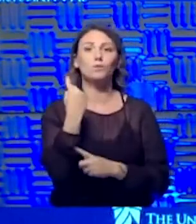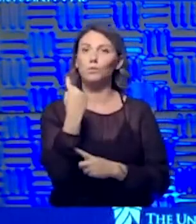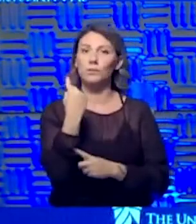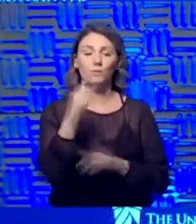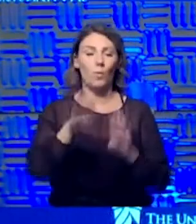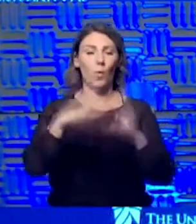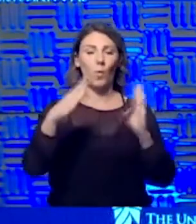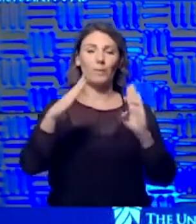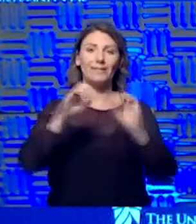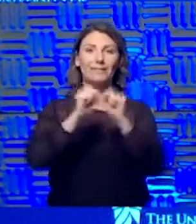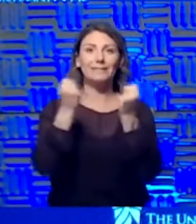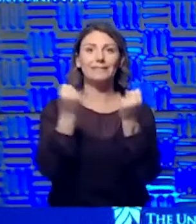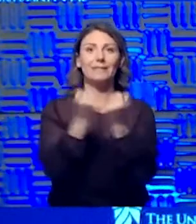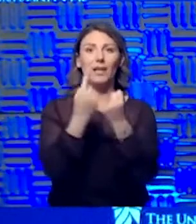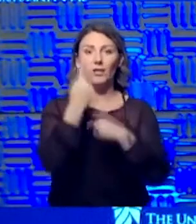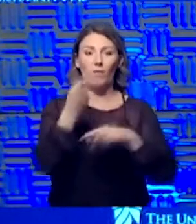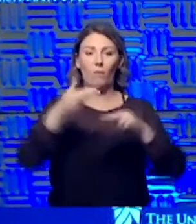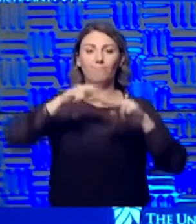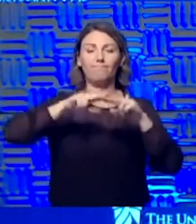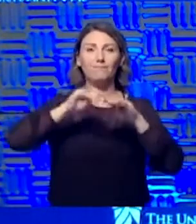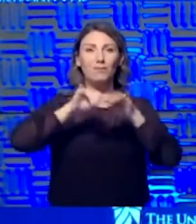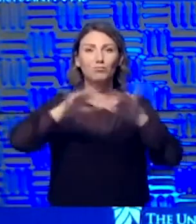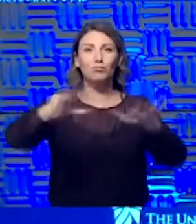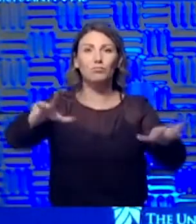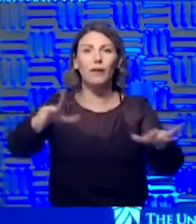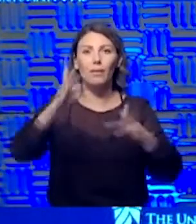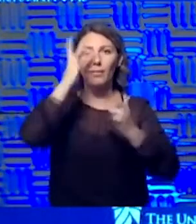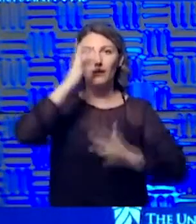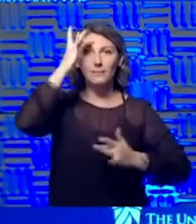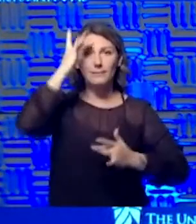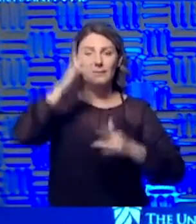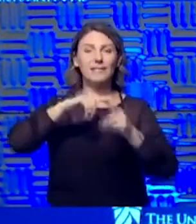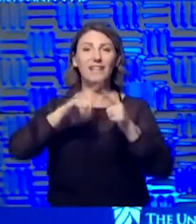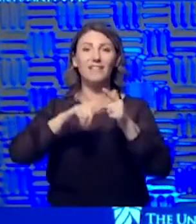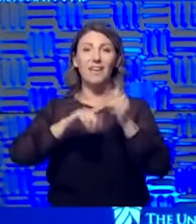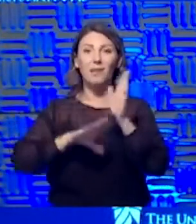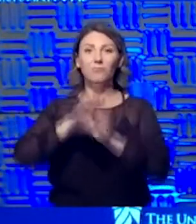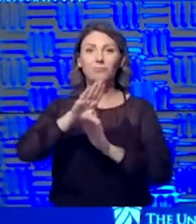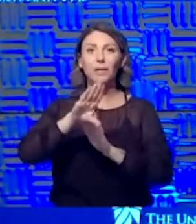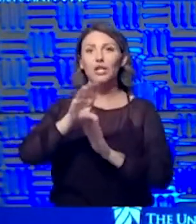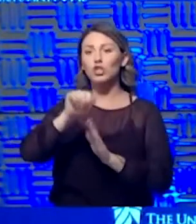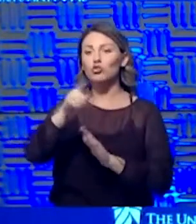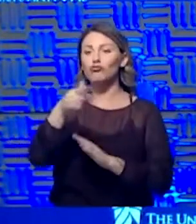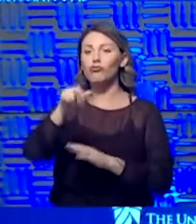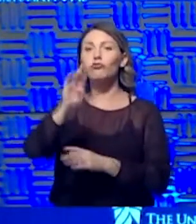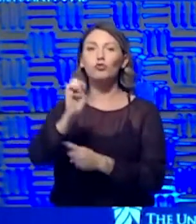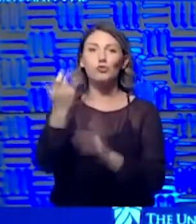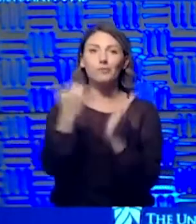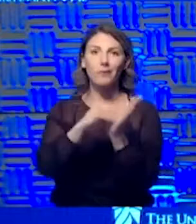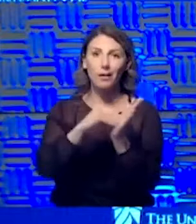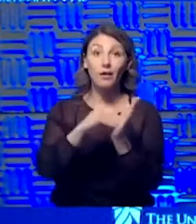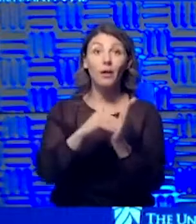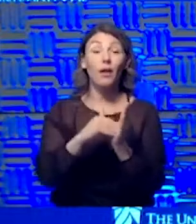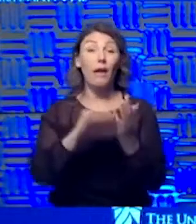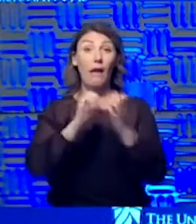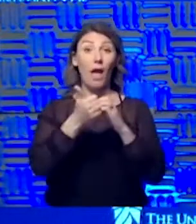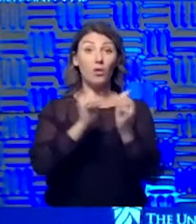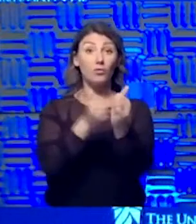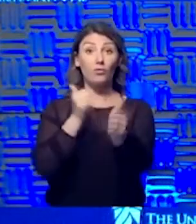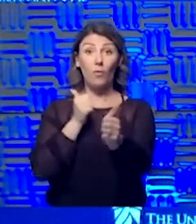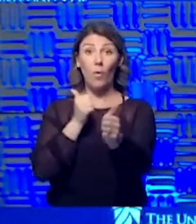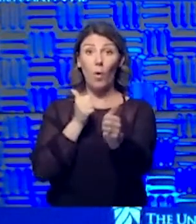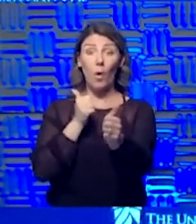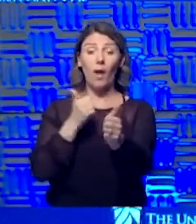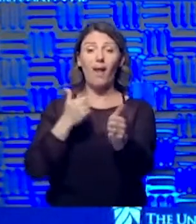society for increased spread of the disease and bringing about another surge. Ideally, the way you avoid that is having